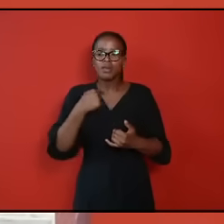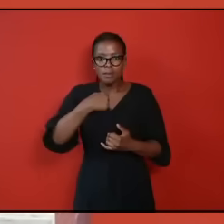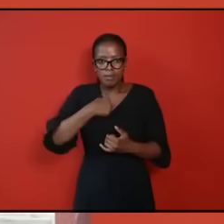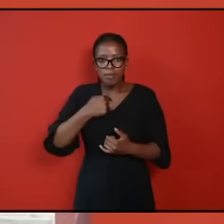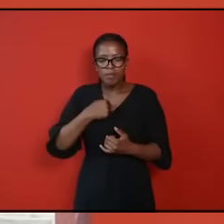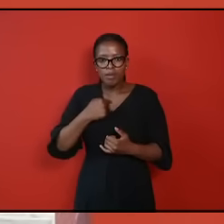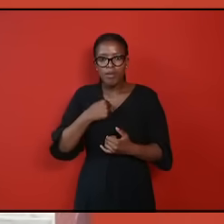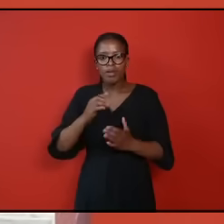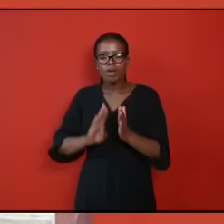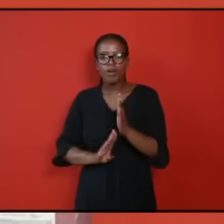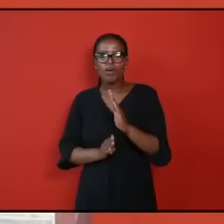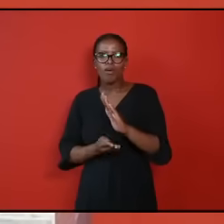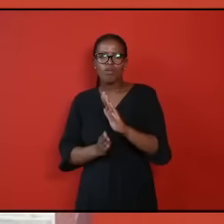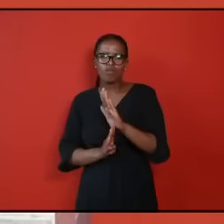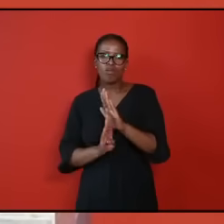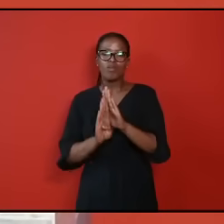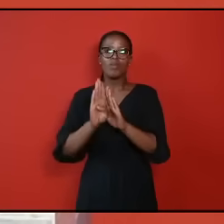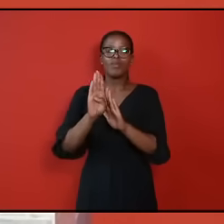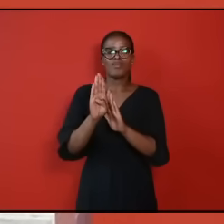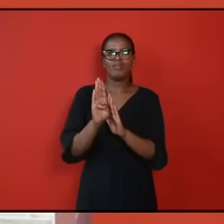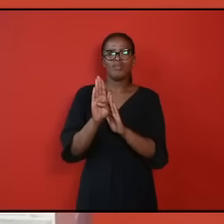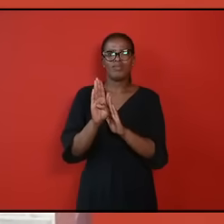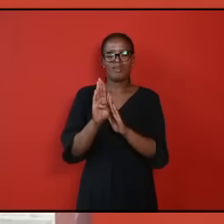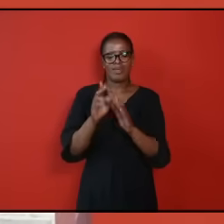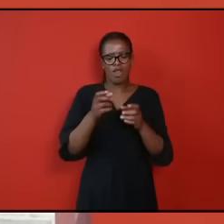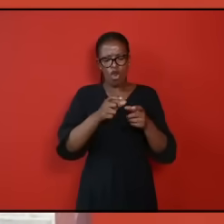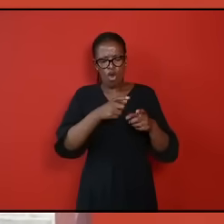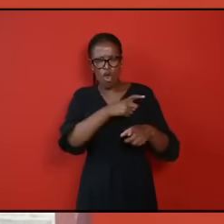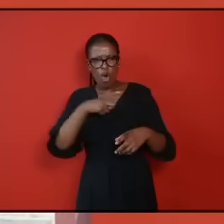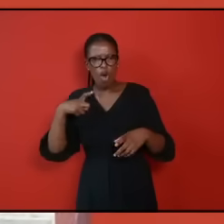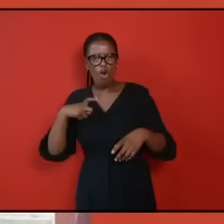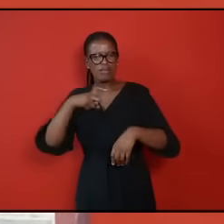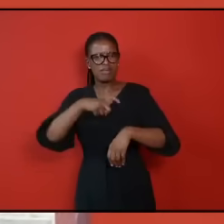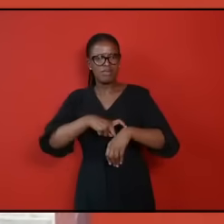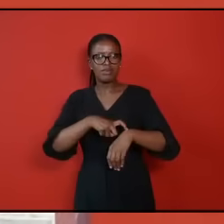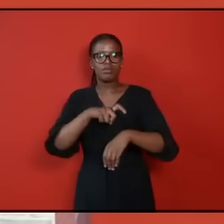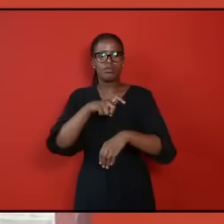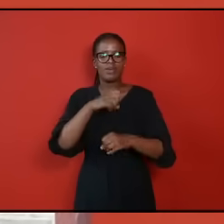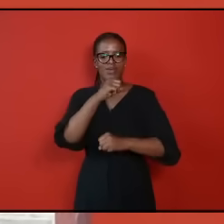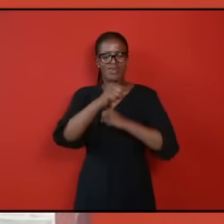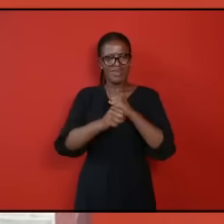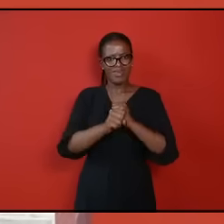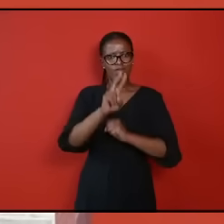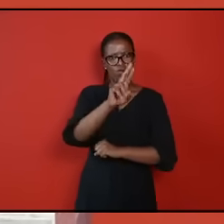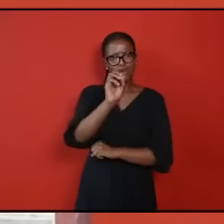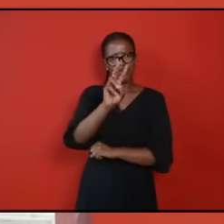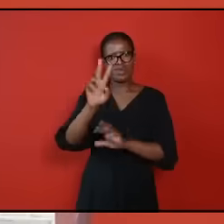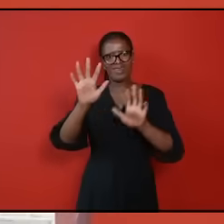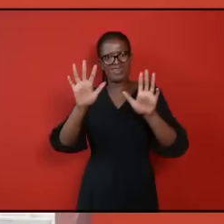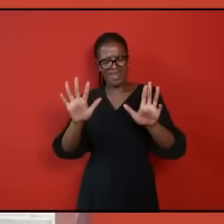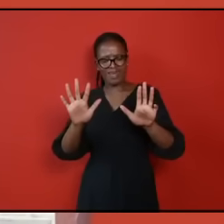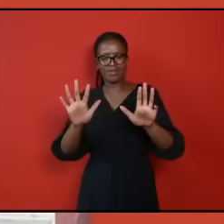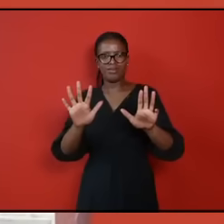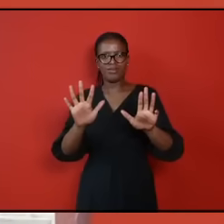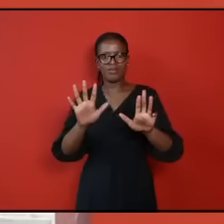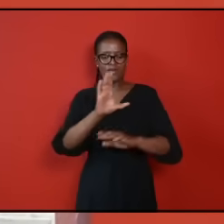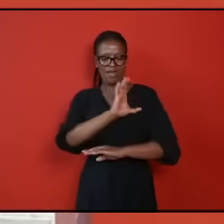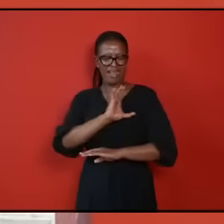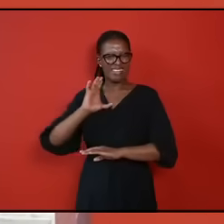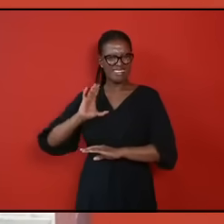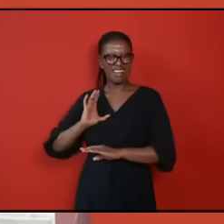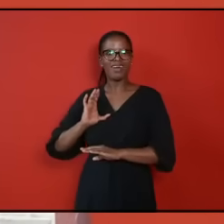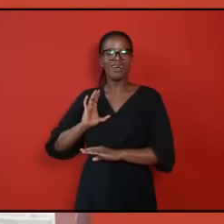the term of the current councillors to 2029. And in 2029, we'll